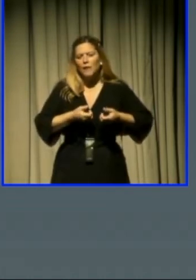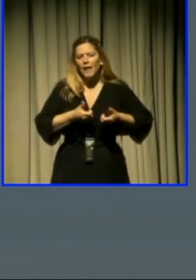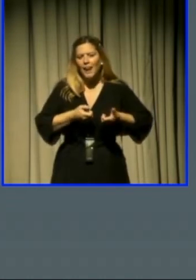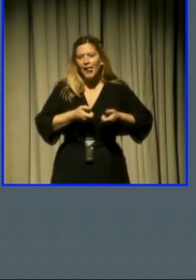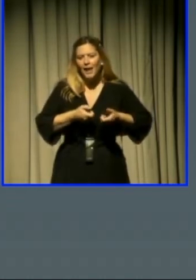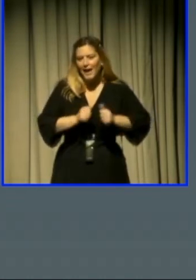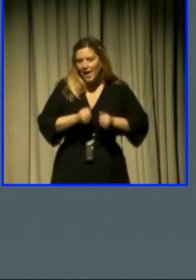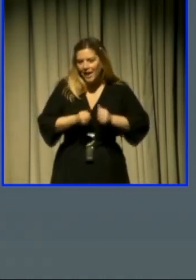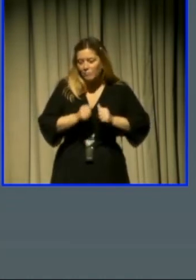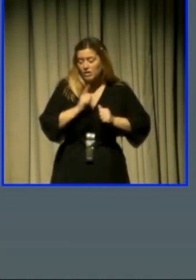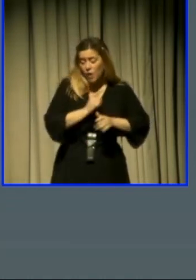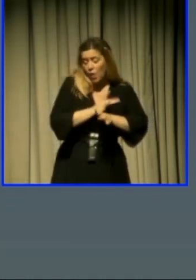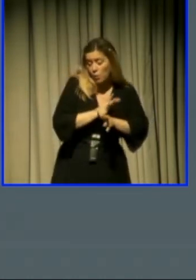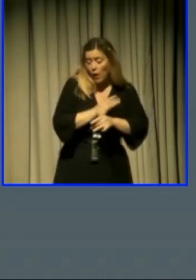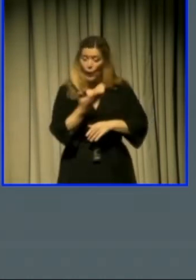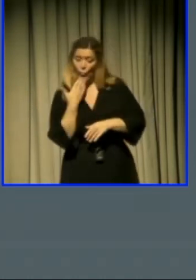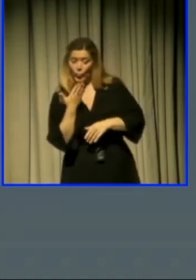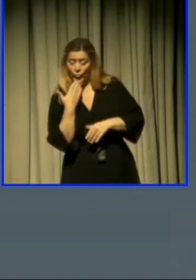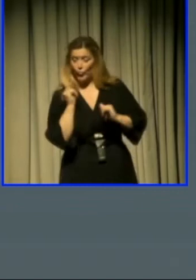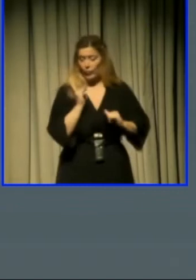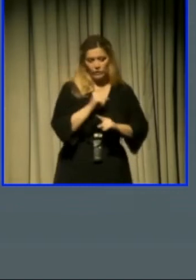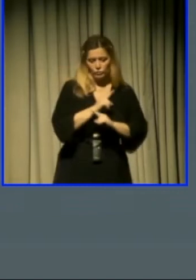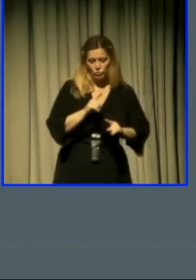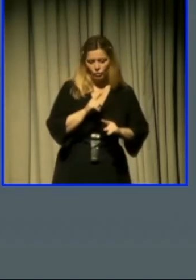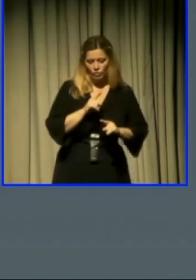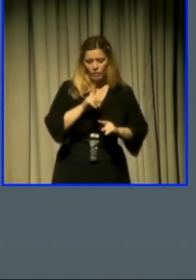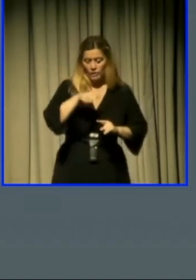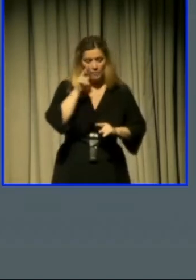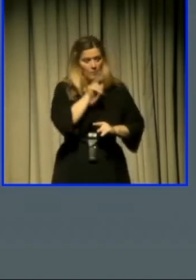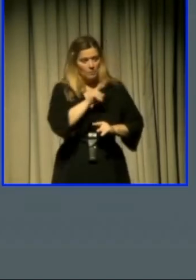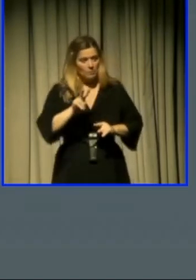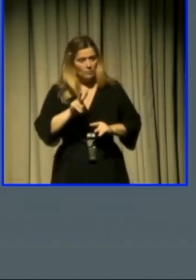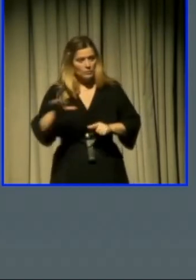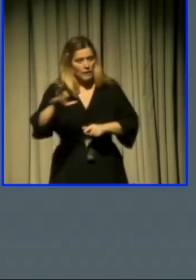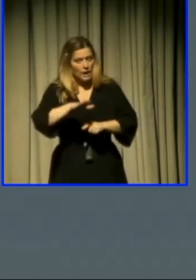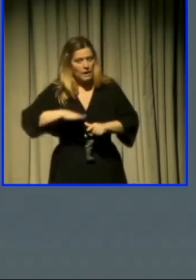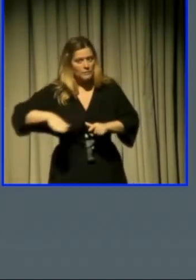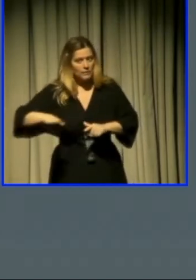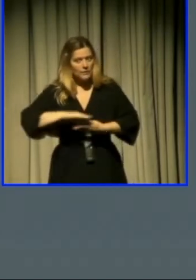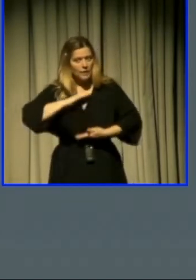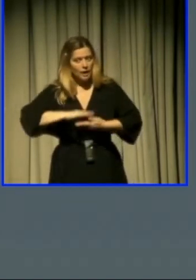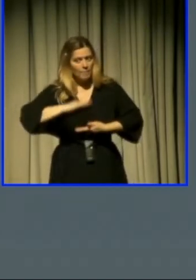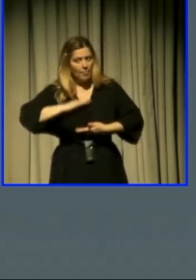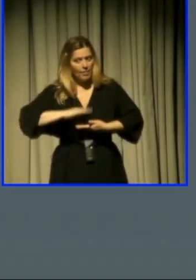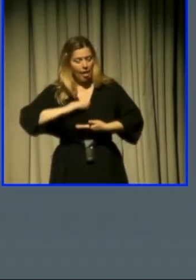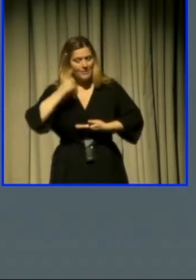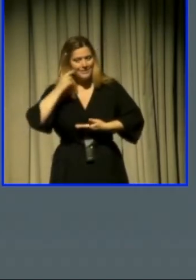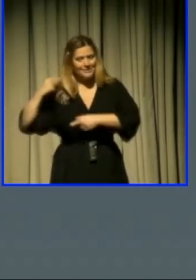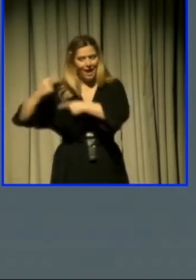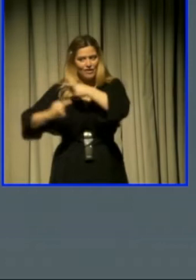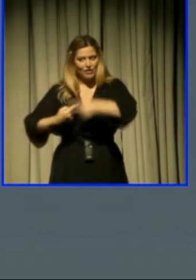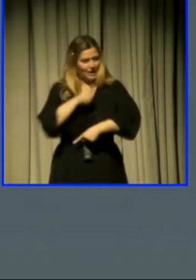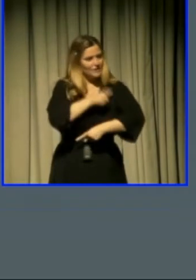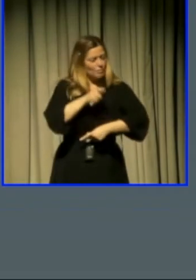now we're starting to see traditional gaming spaces and capabilities are transforming venues where